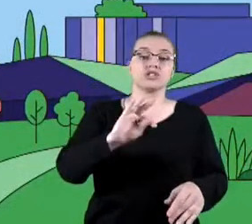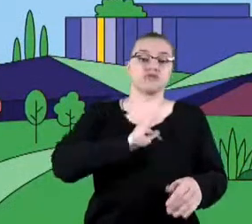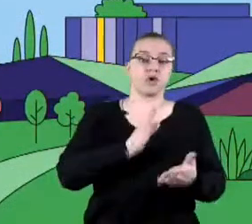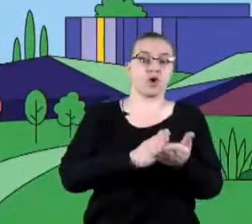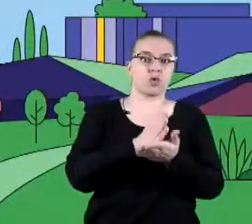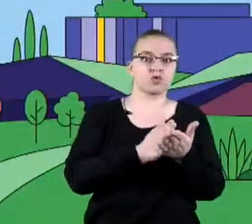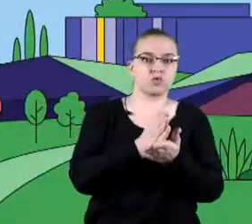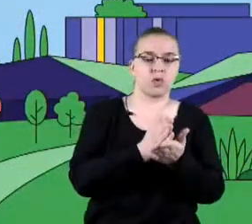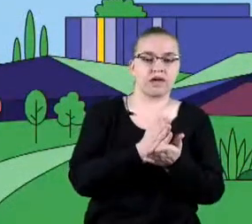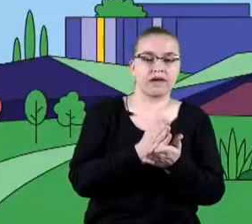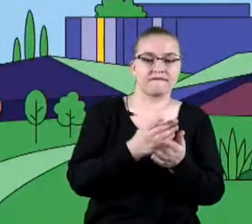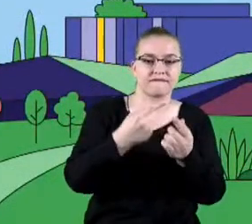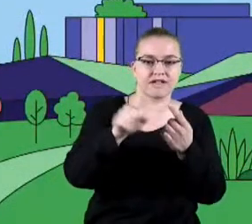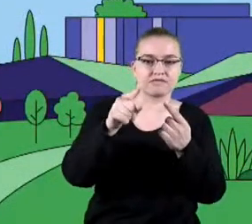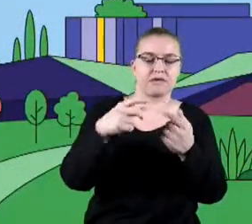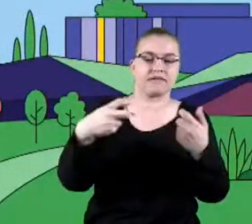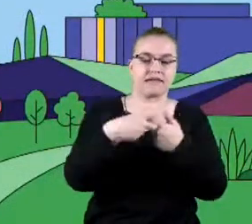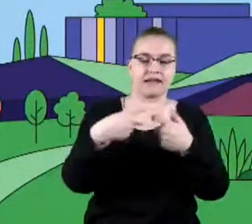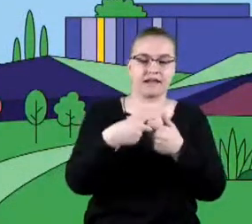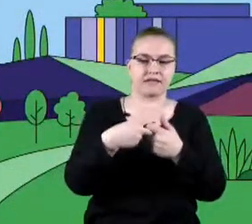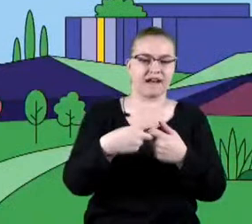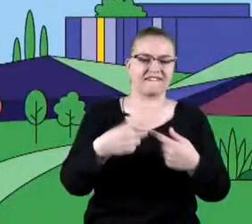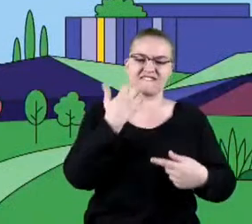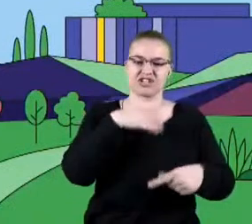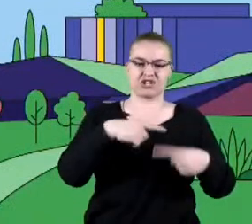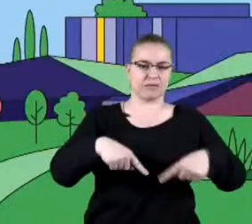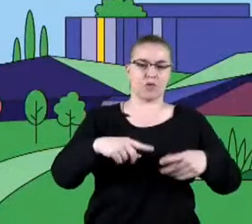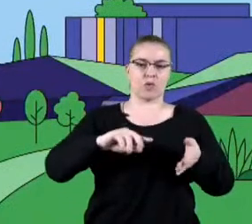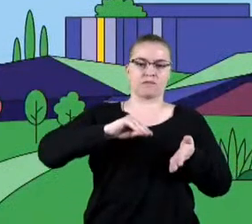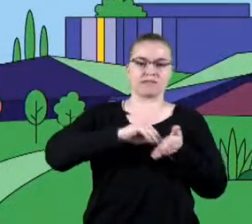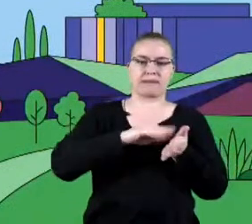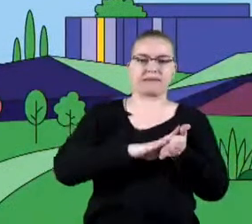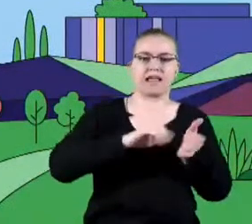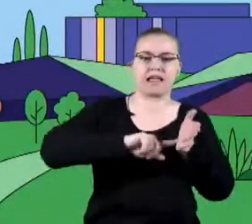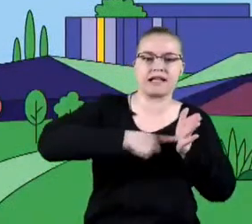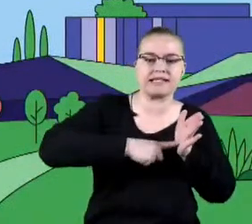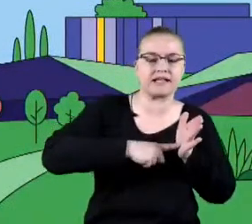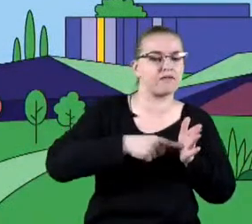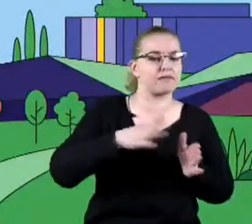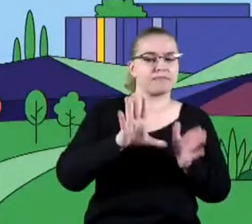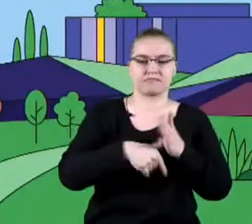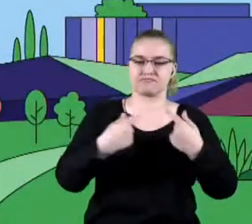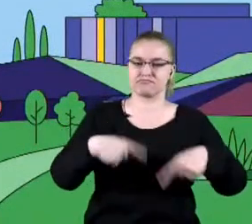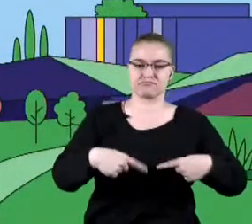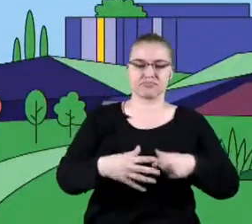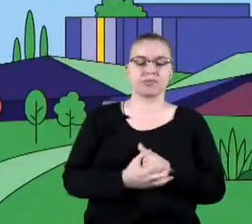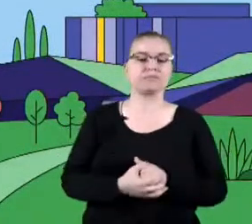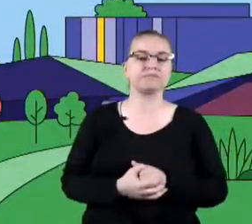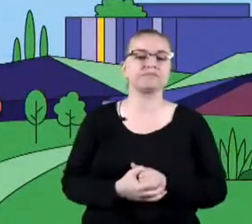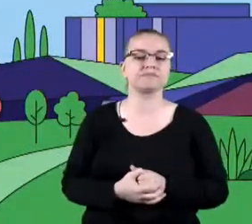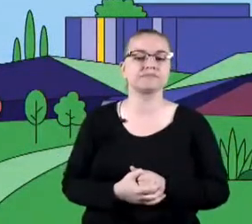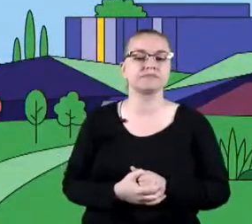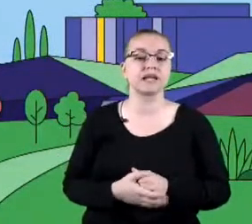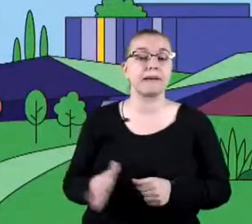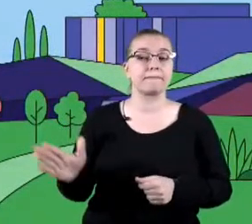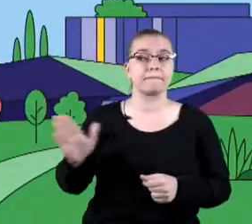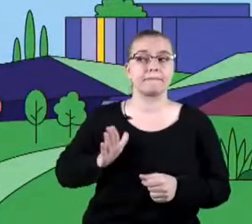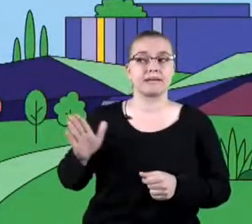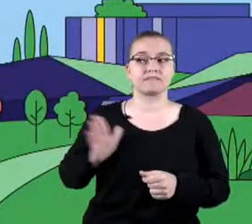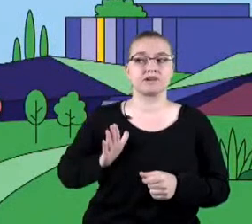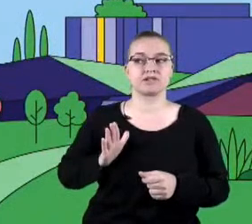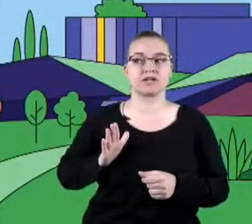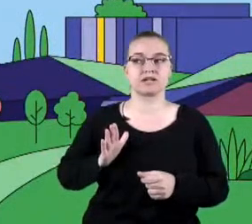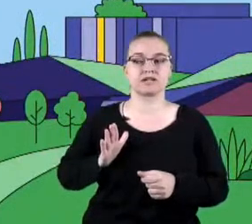before. As far as safety and prevention from nuisance,